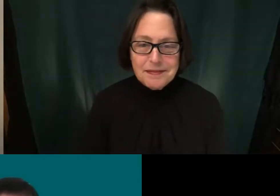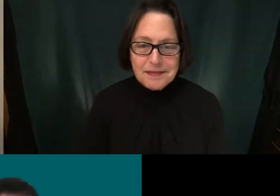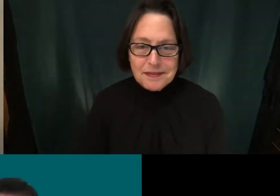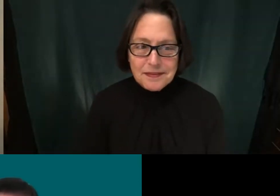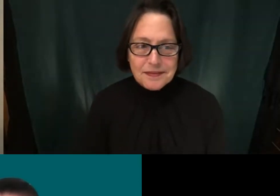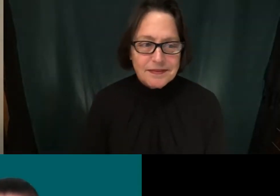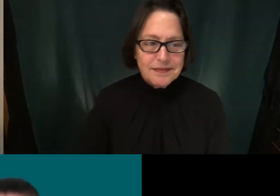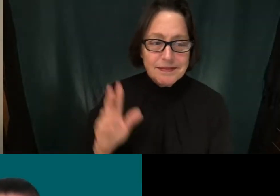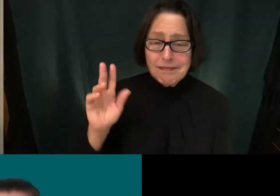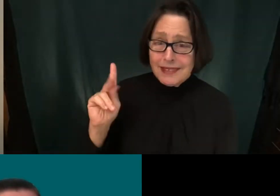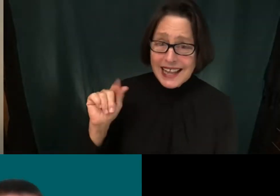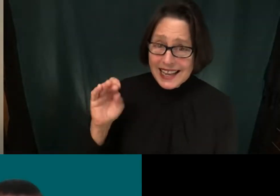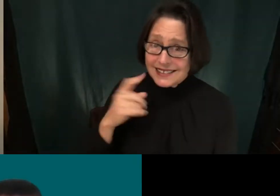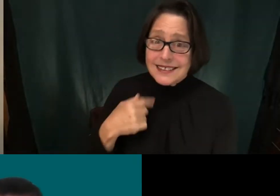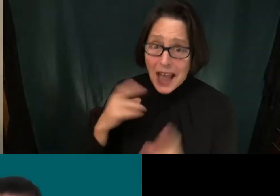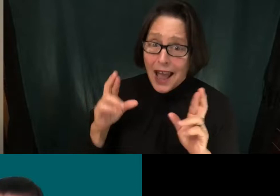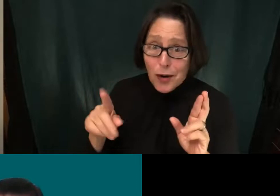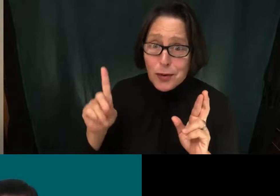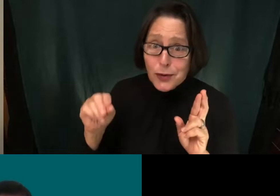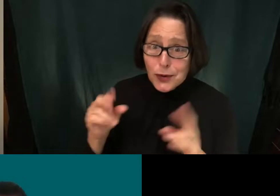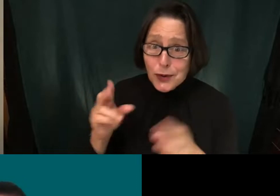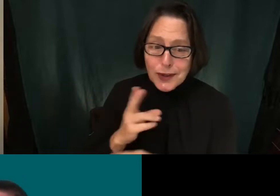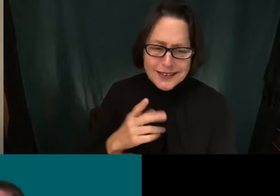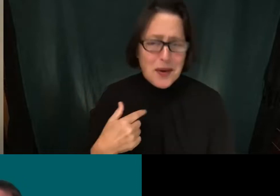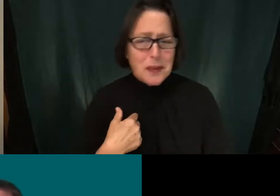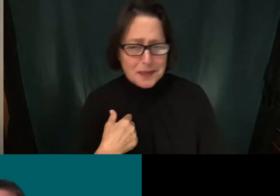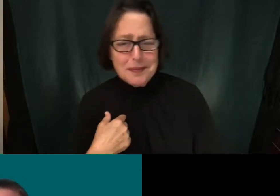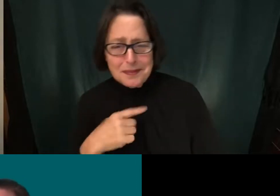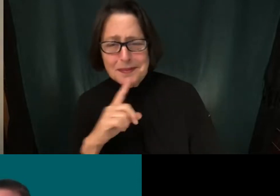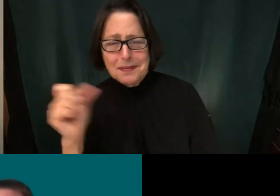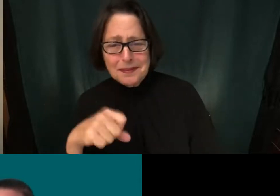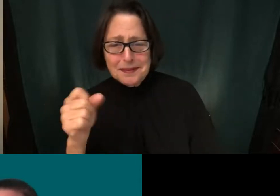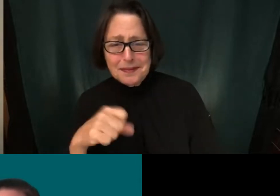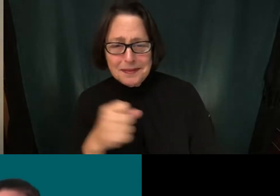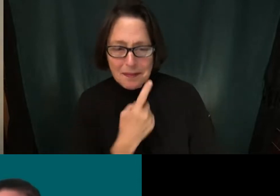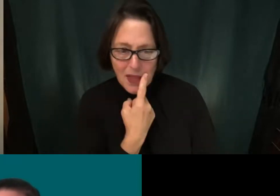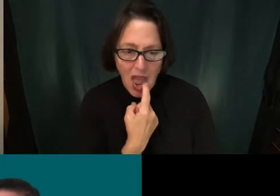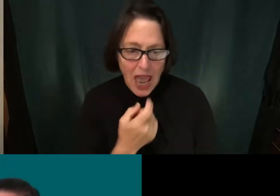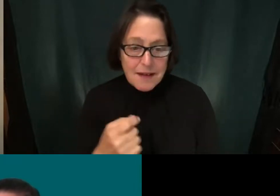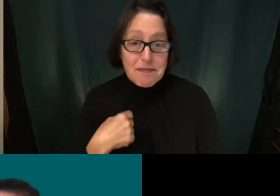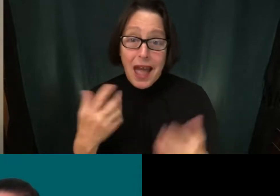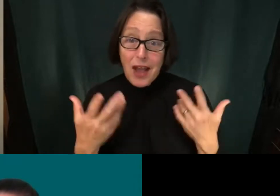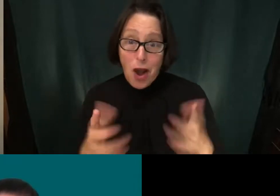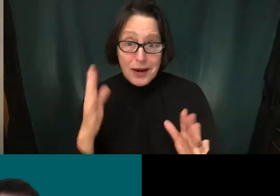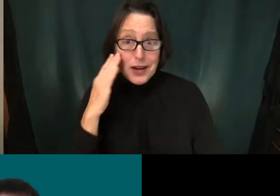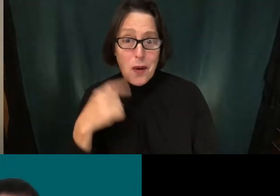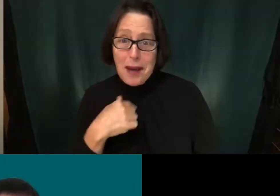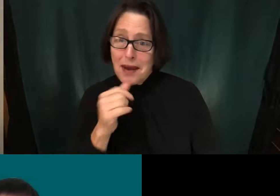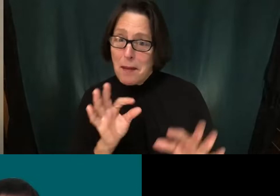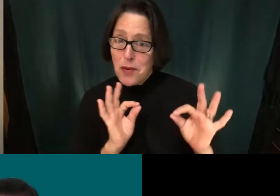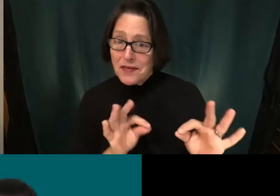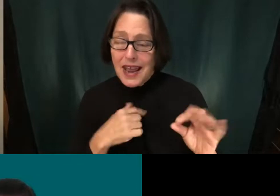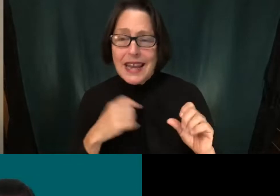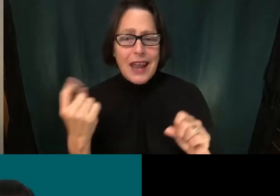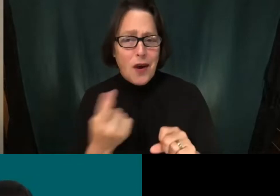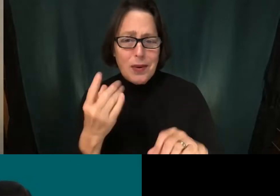I hope you do. Oh, absolutely. I already know I'm not perfect and I can always